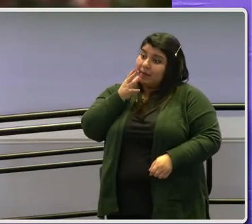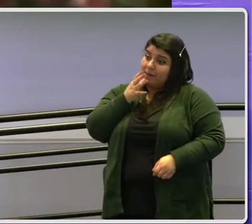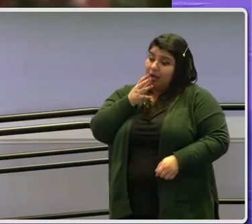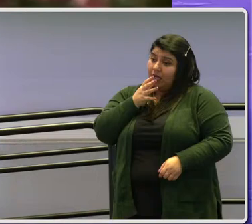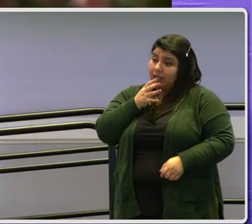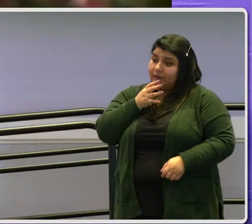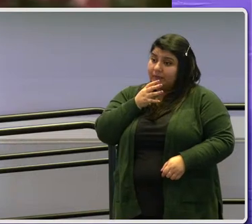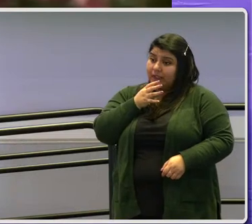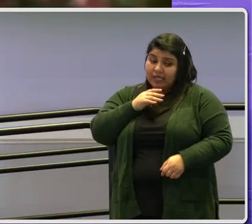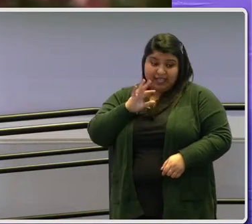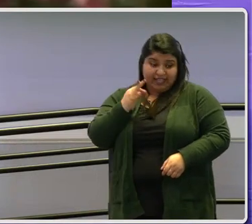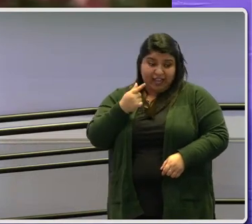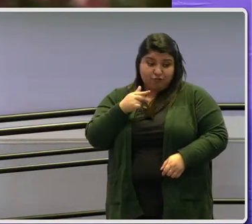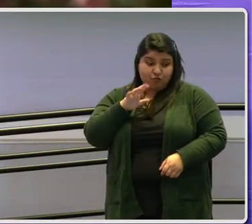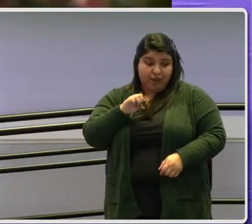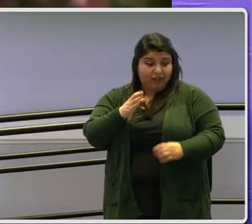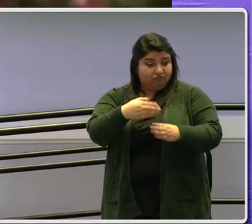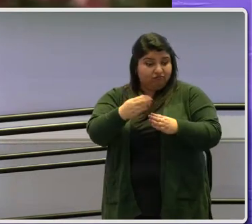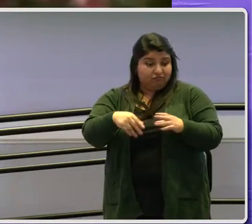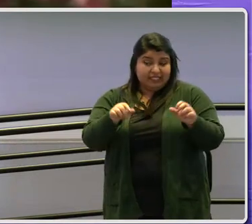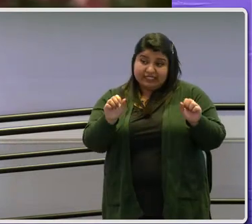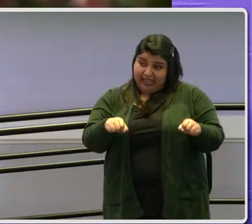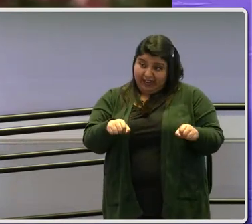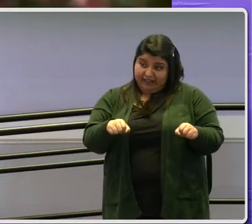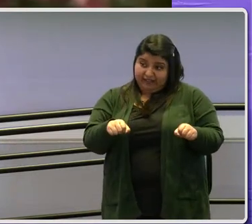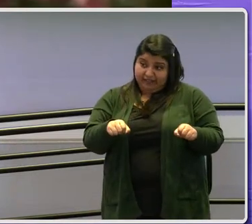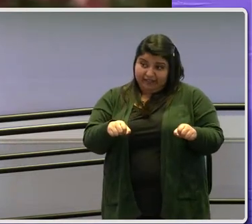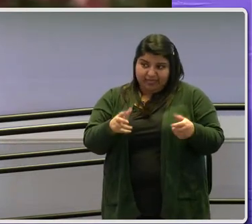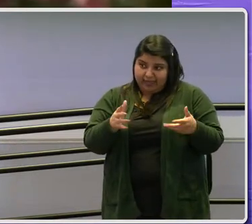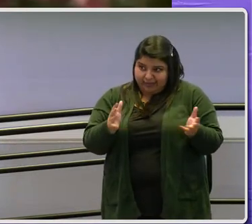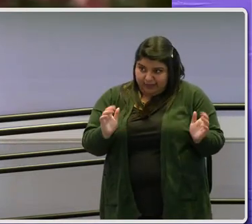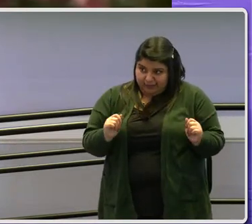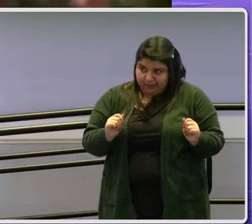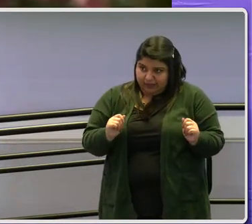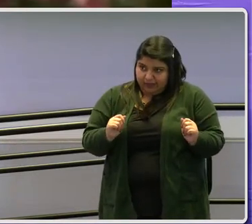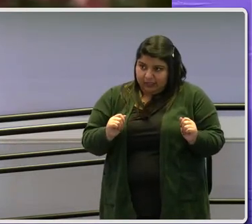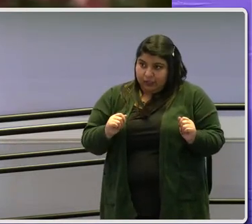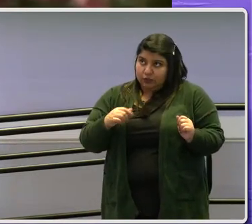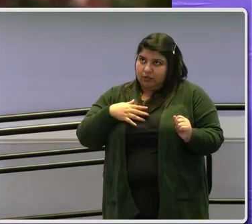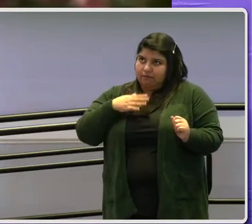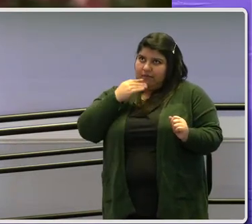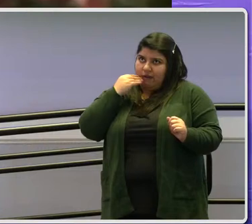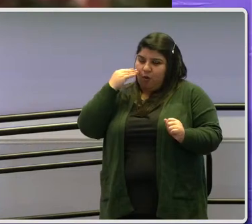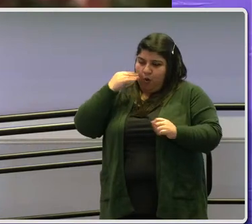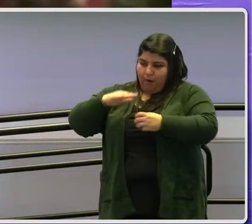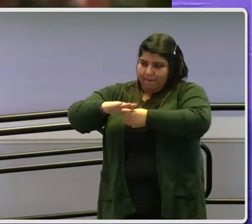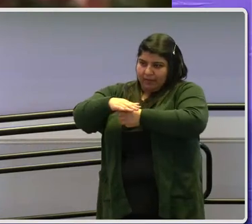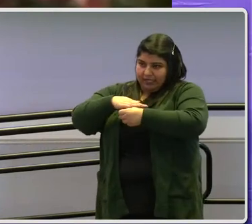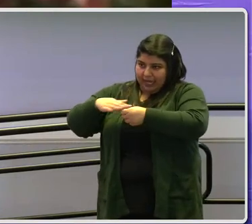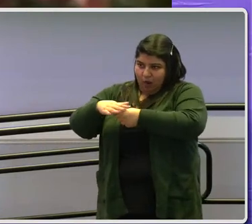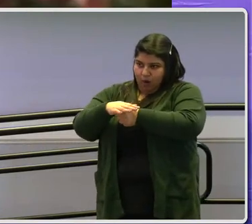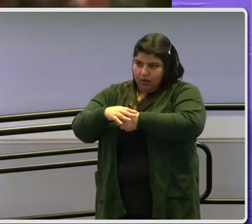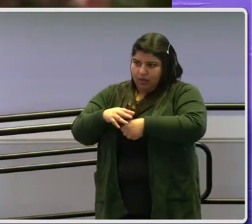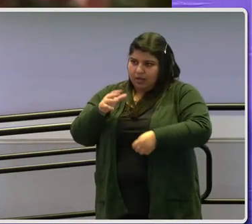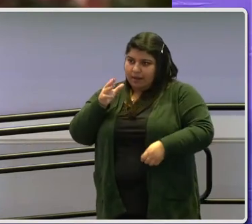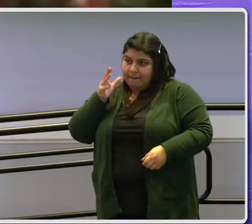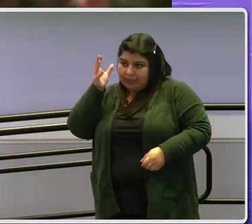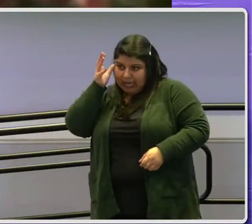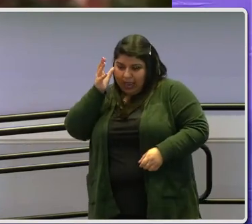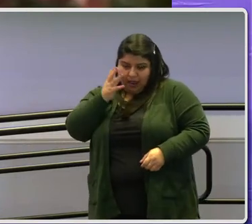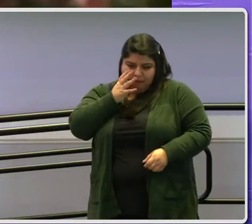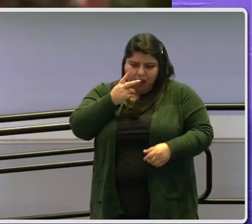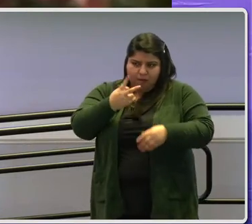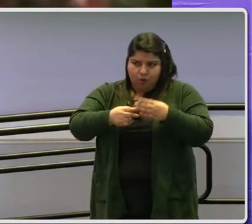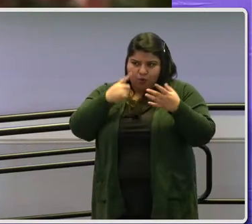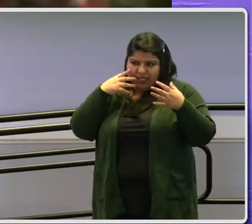to complete the ninth grade. Recognizing the limited opportunities in our hometown, my parents made the courageous decision